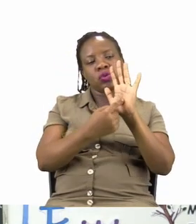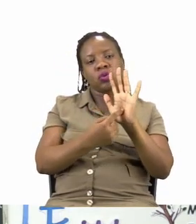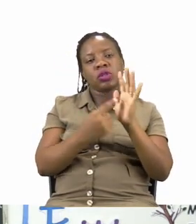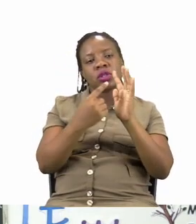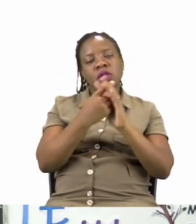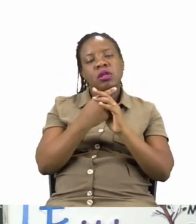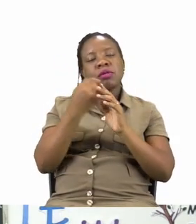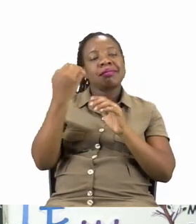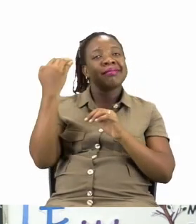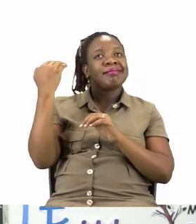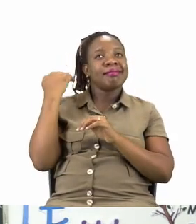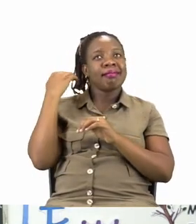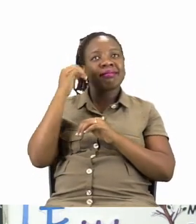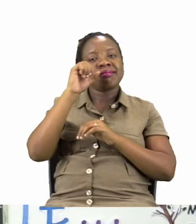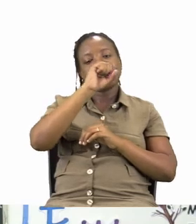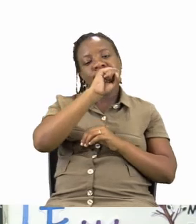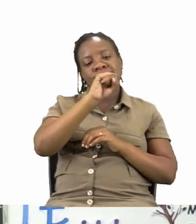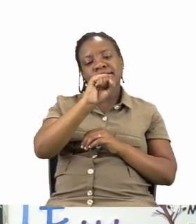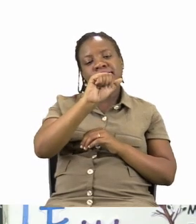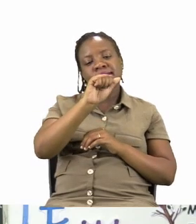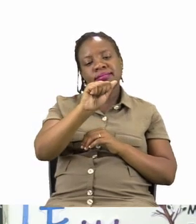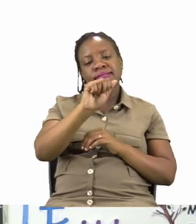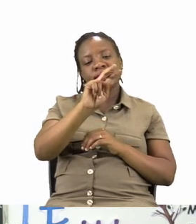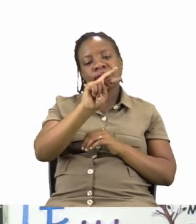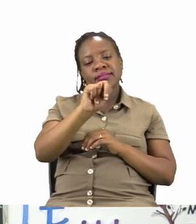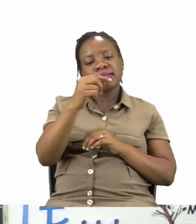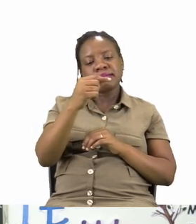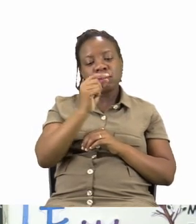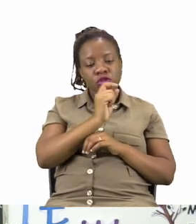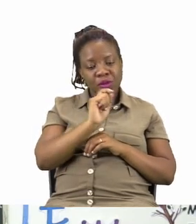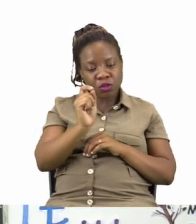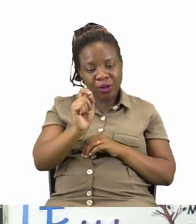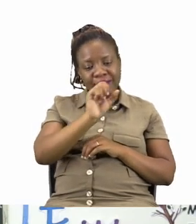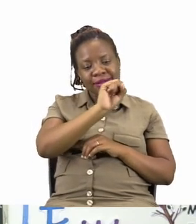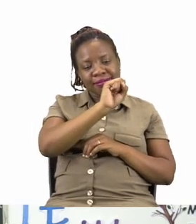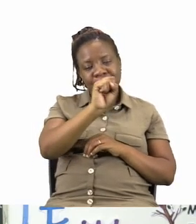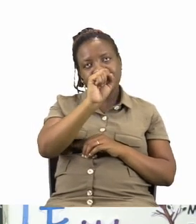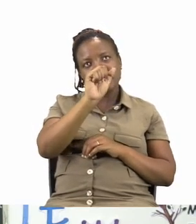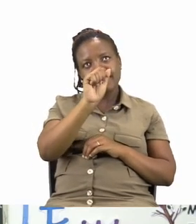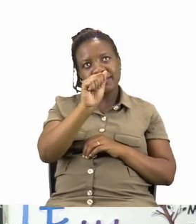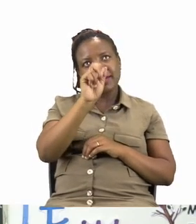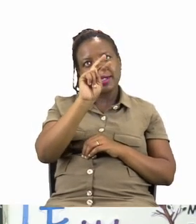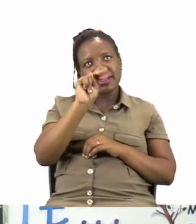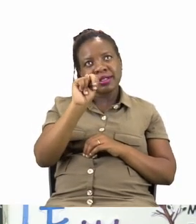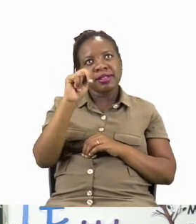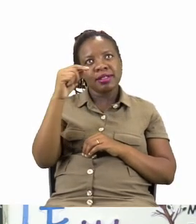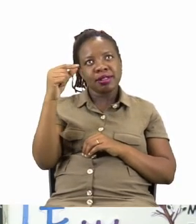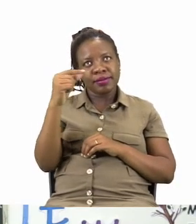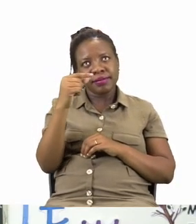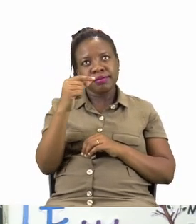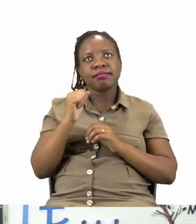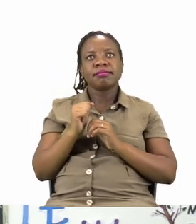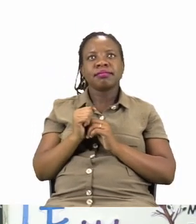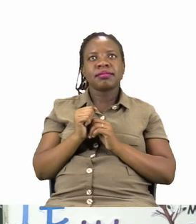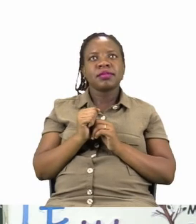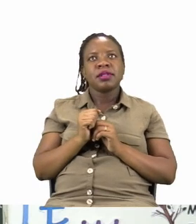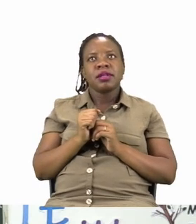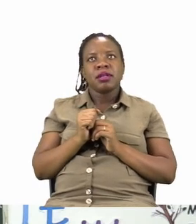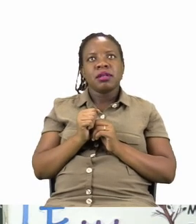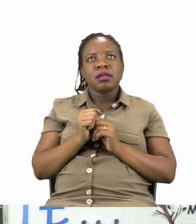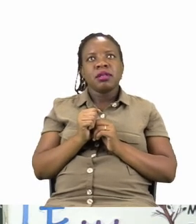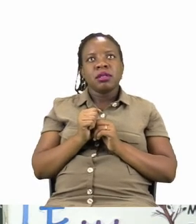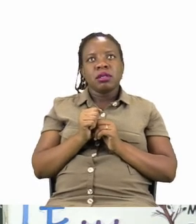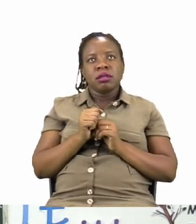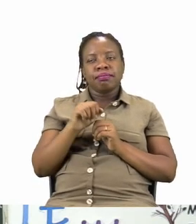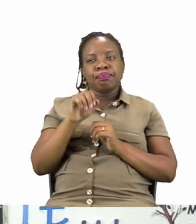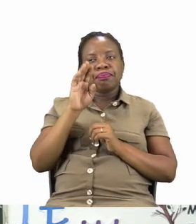sang beautiful songs. And there you have your sentence completed. Now let's